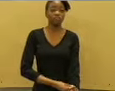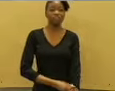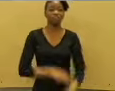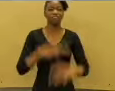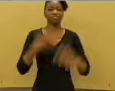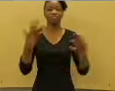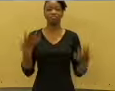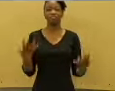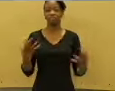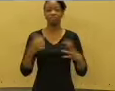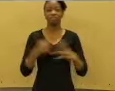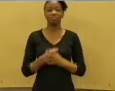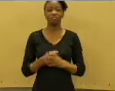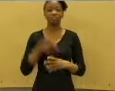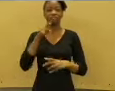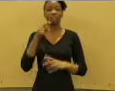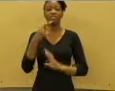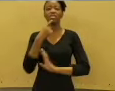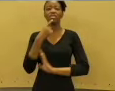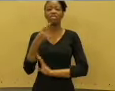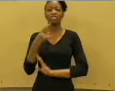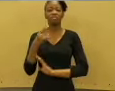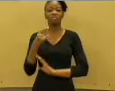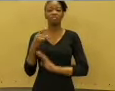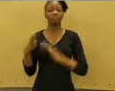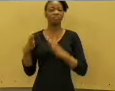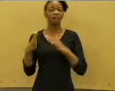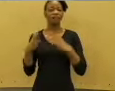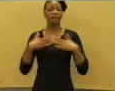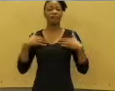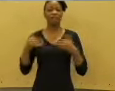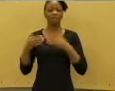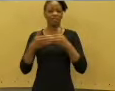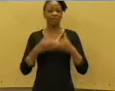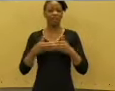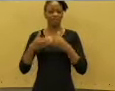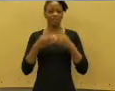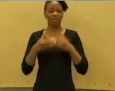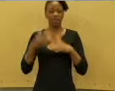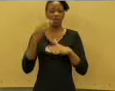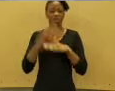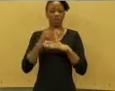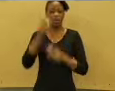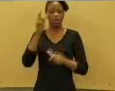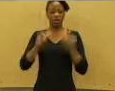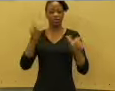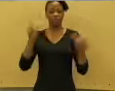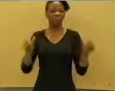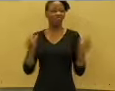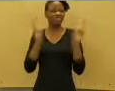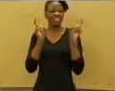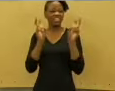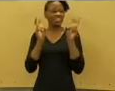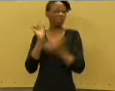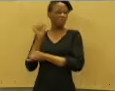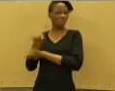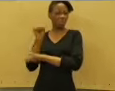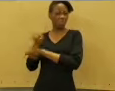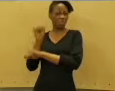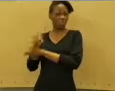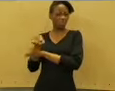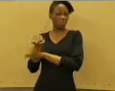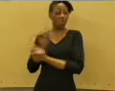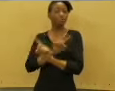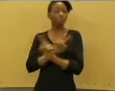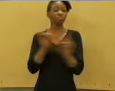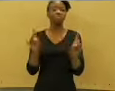With regards to what you said about healthcare workers, can we not say maybe the issue isn't their ignorance, but it's